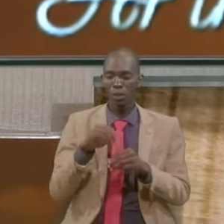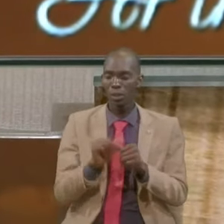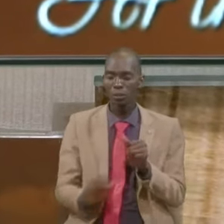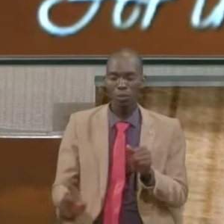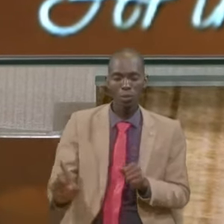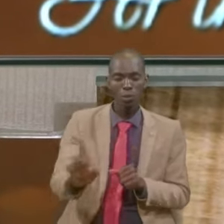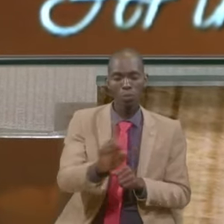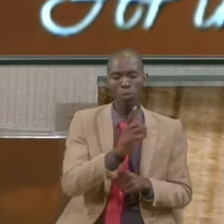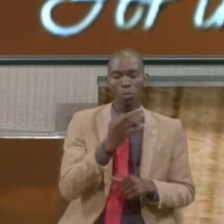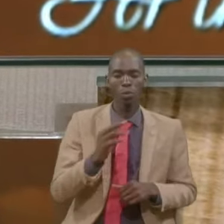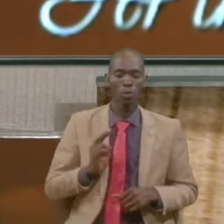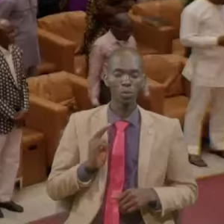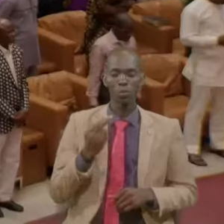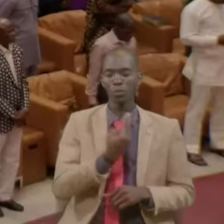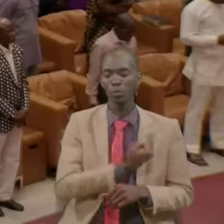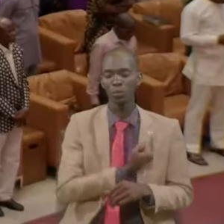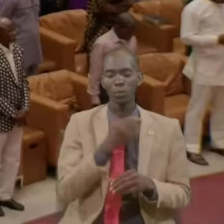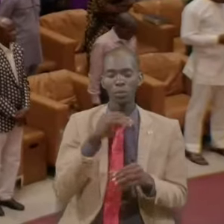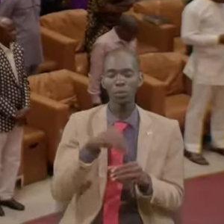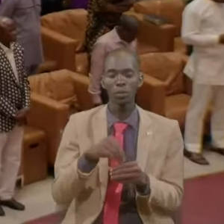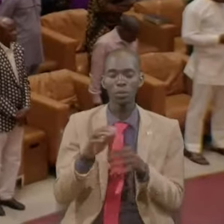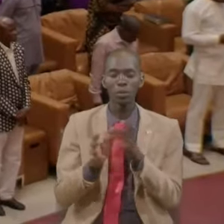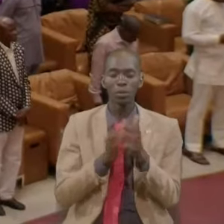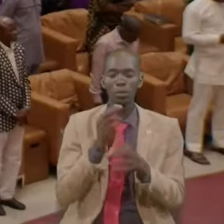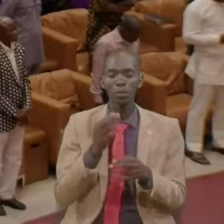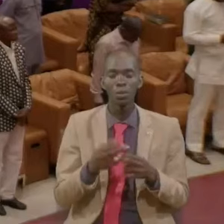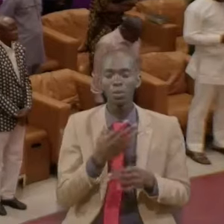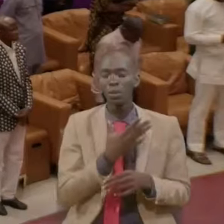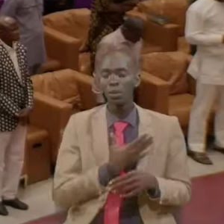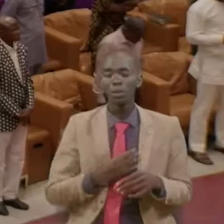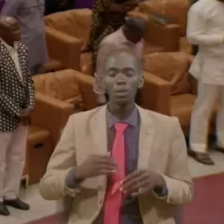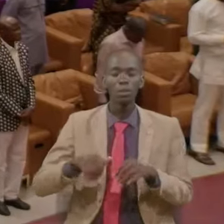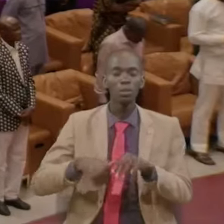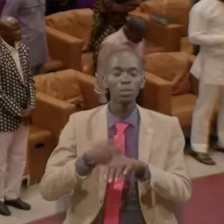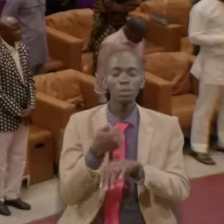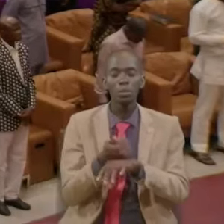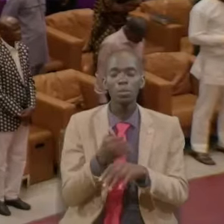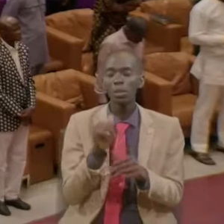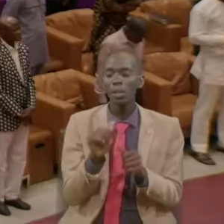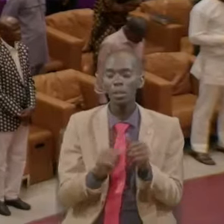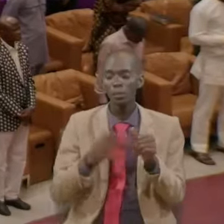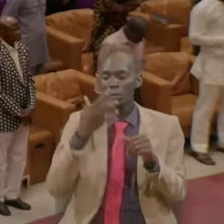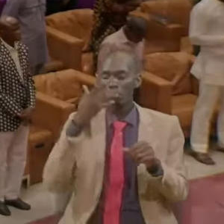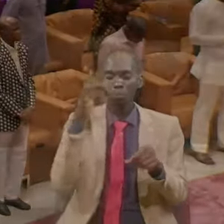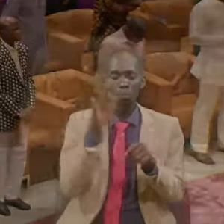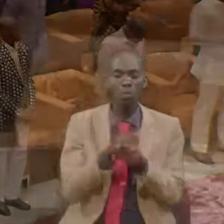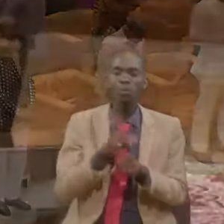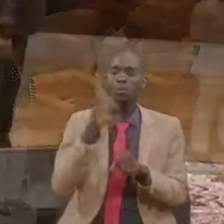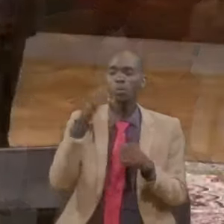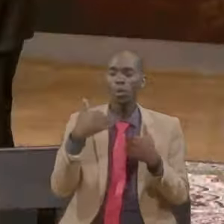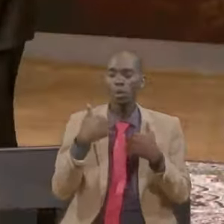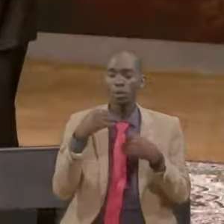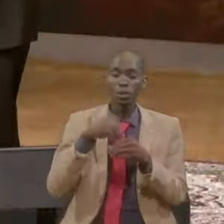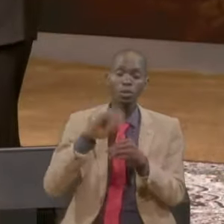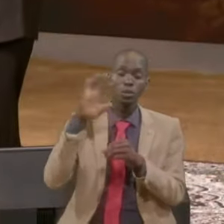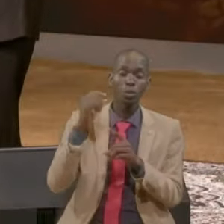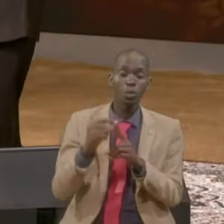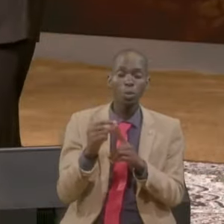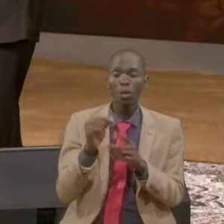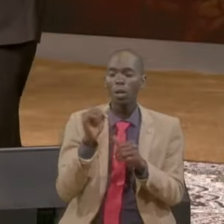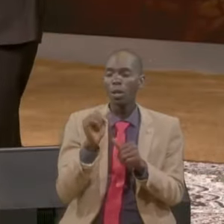in Jesus' name. And confirm every promise in your word, every provision in your word,